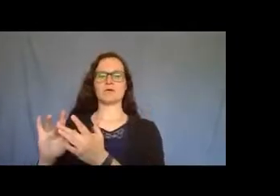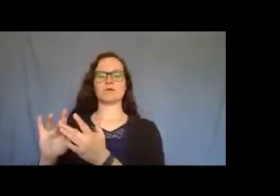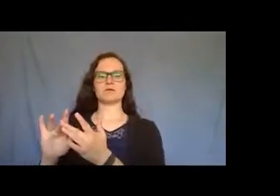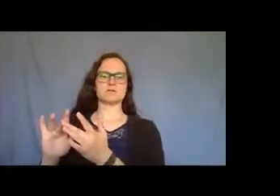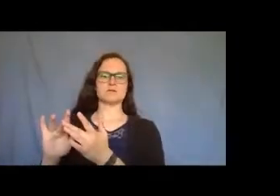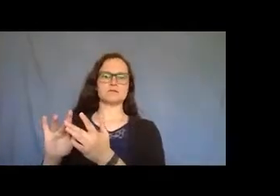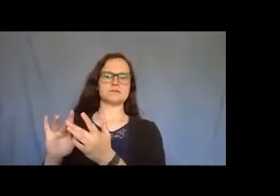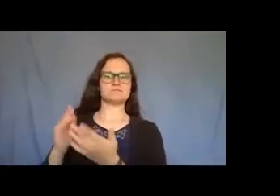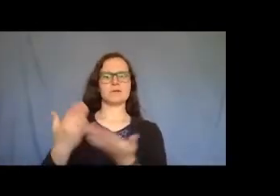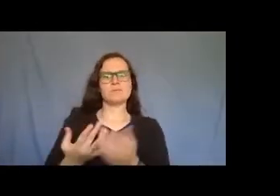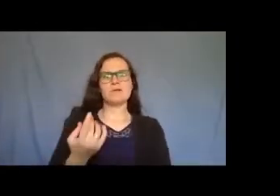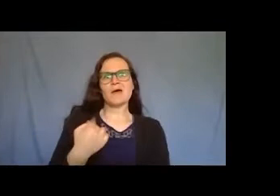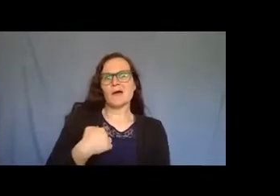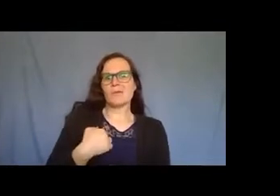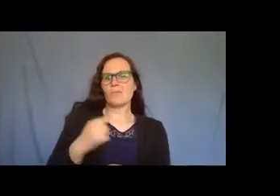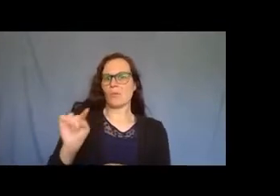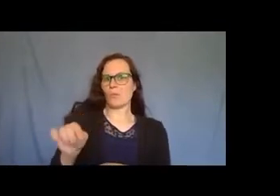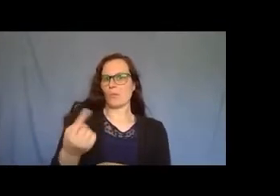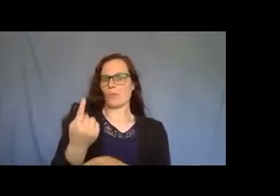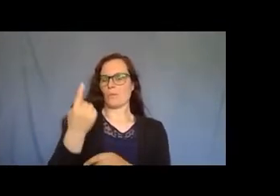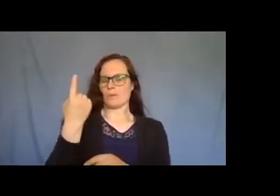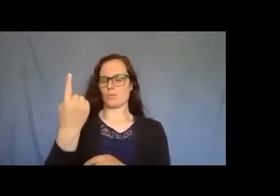people.